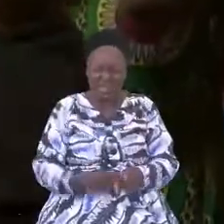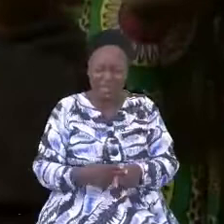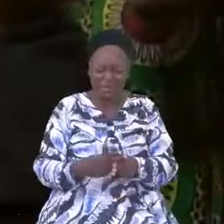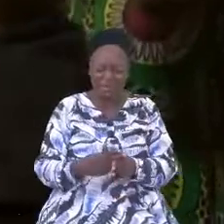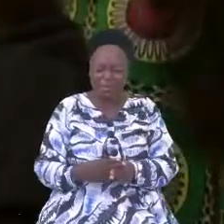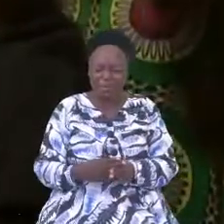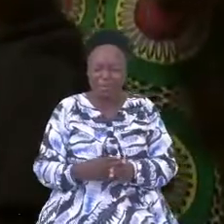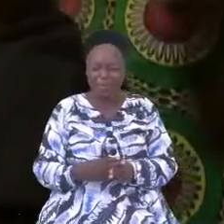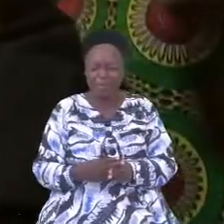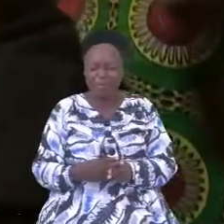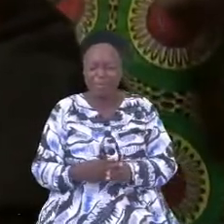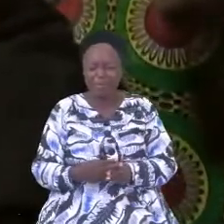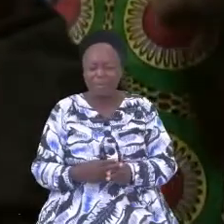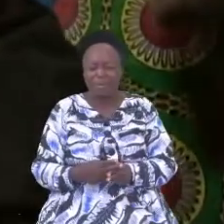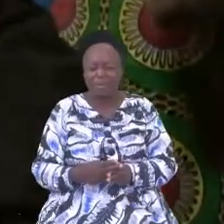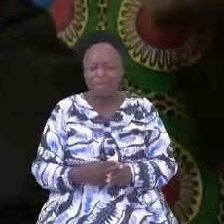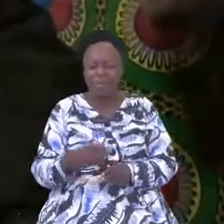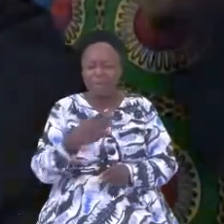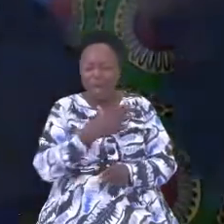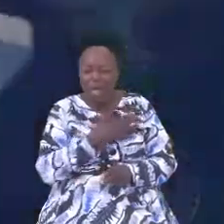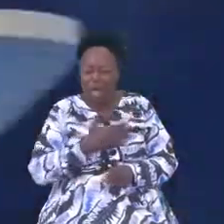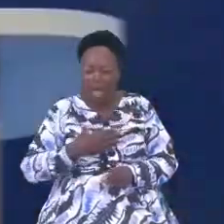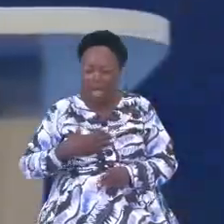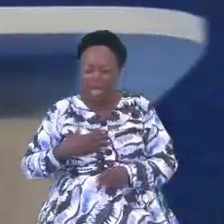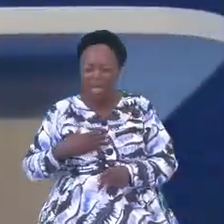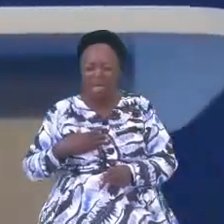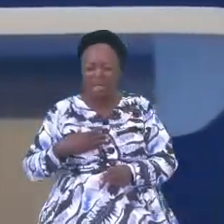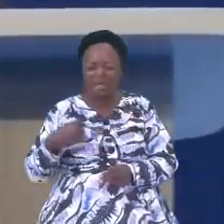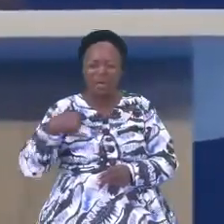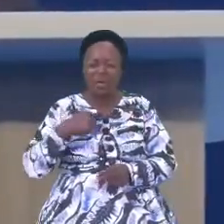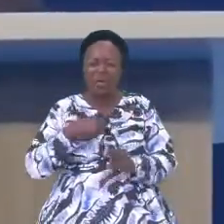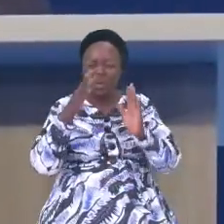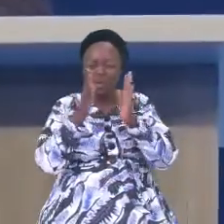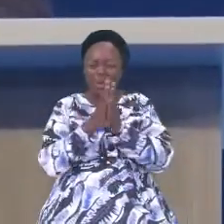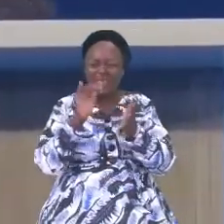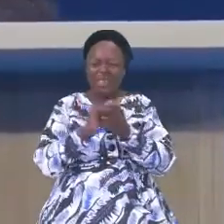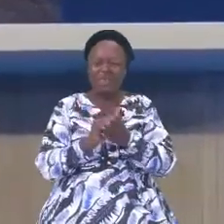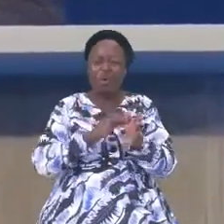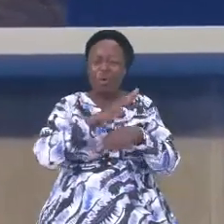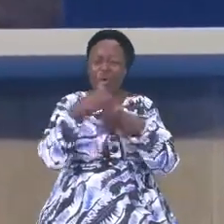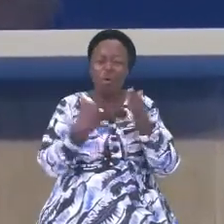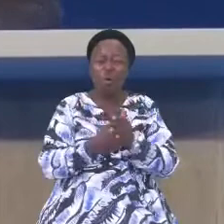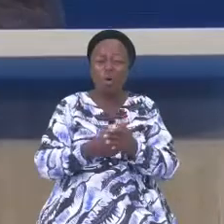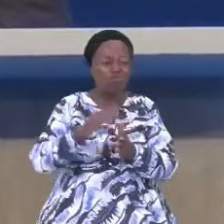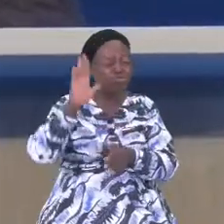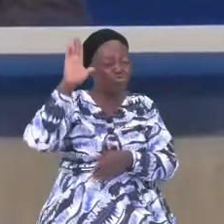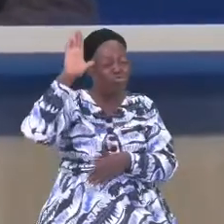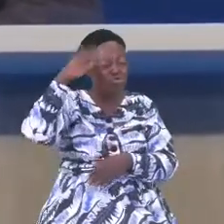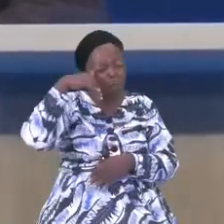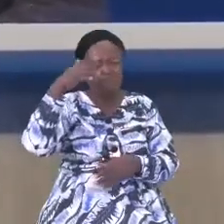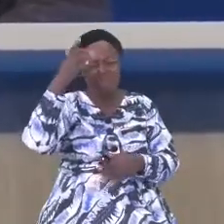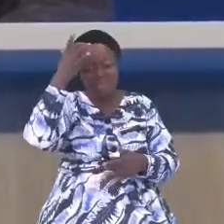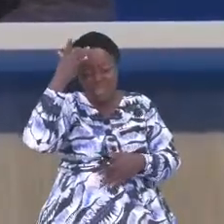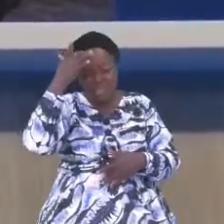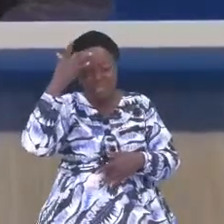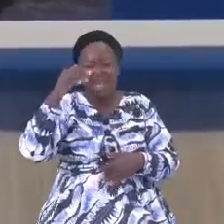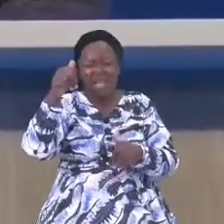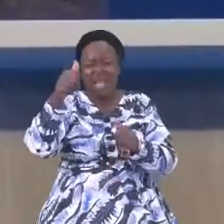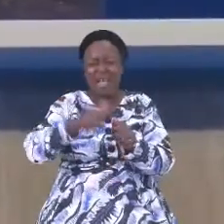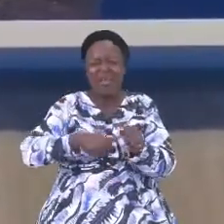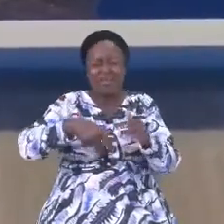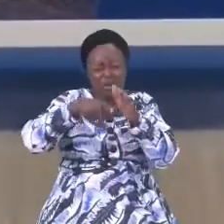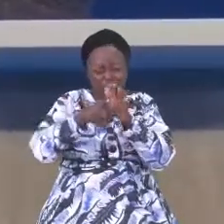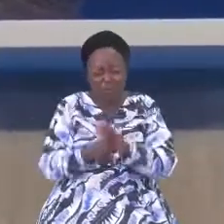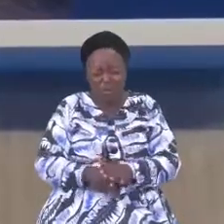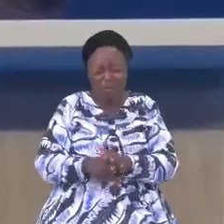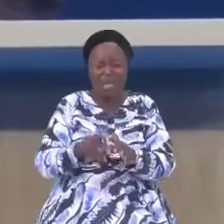name. I will pray that every incurable disease and every oppression, every